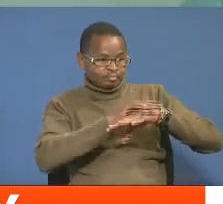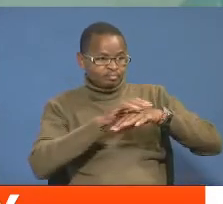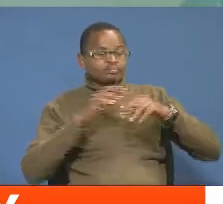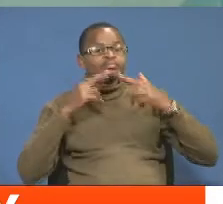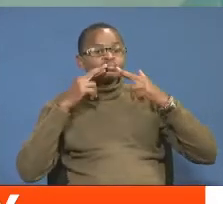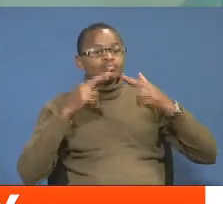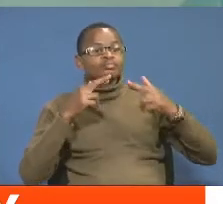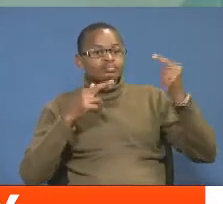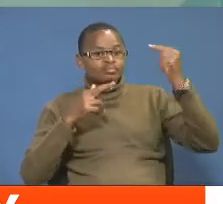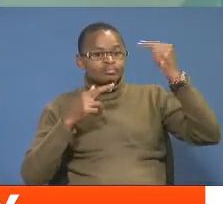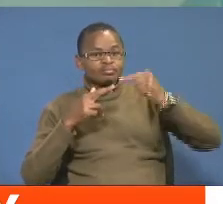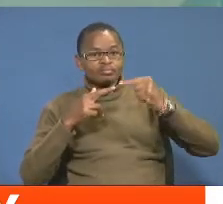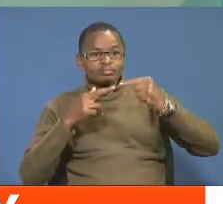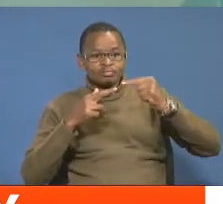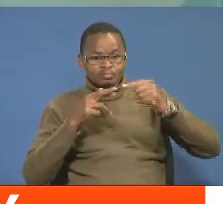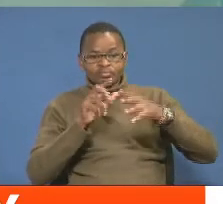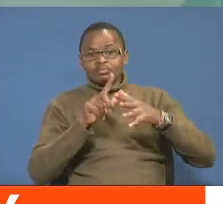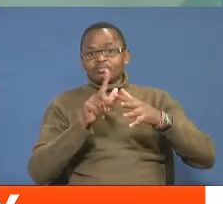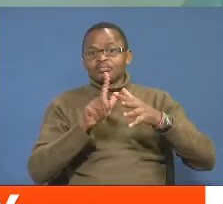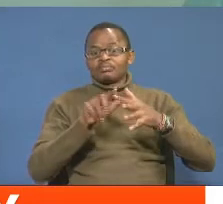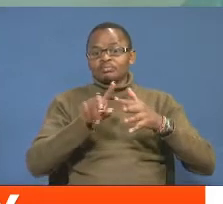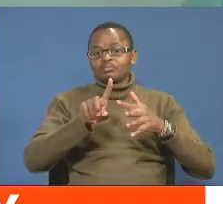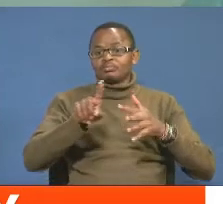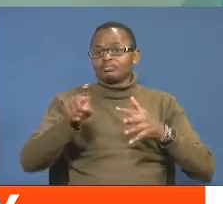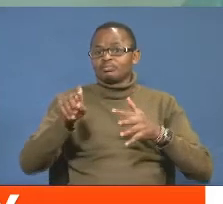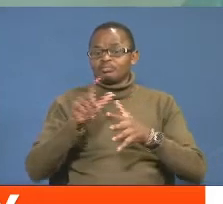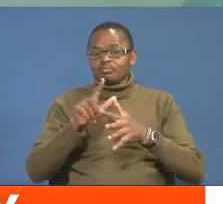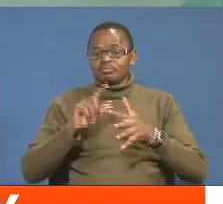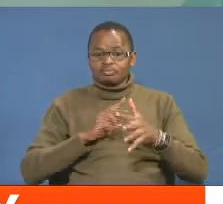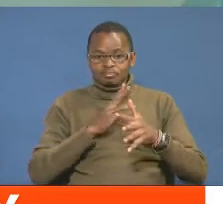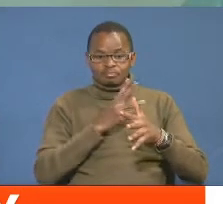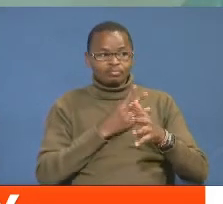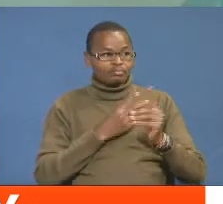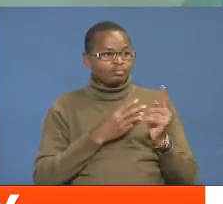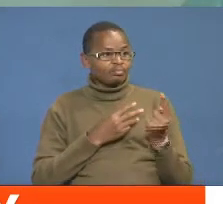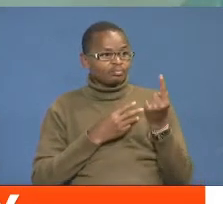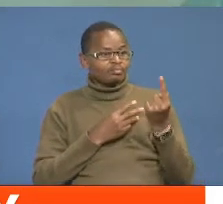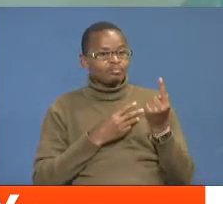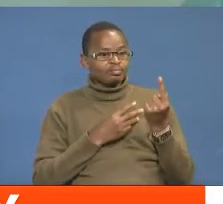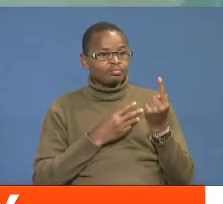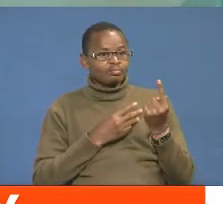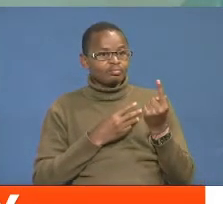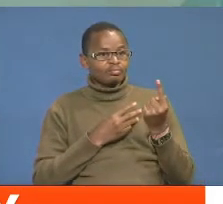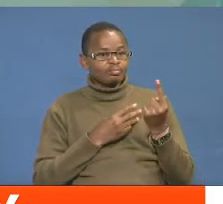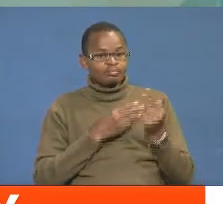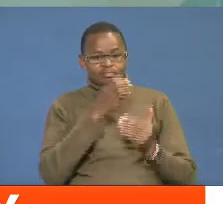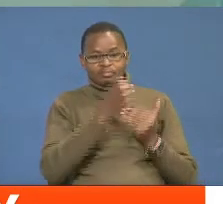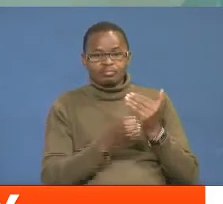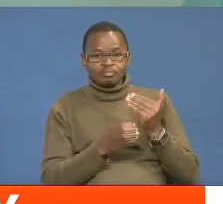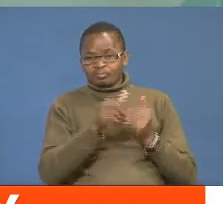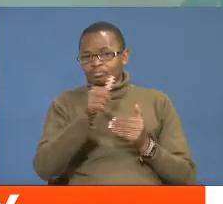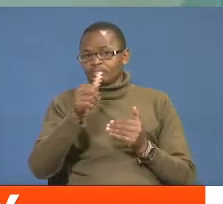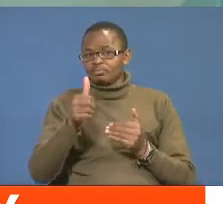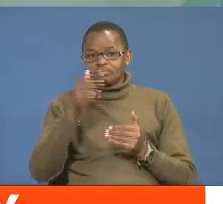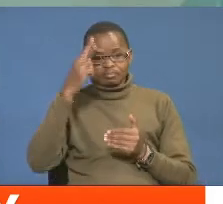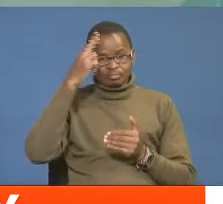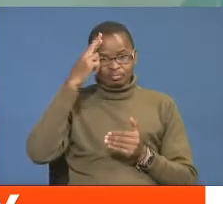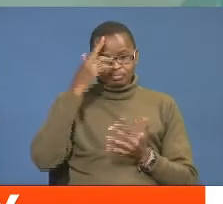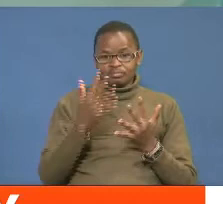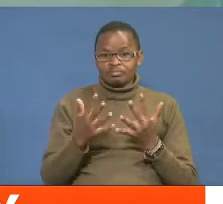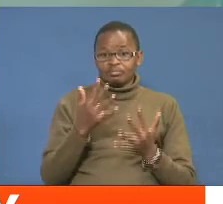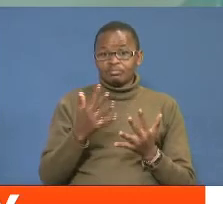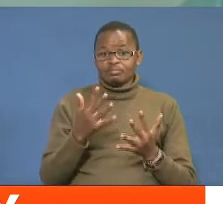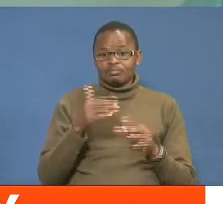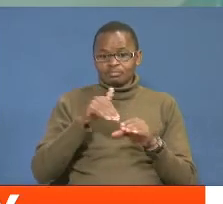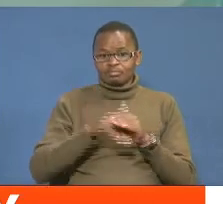with them. And then when it came to procuring the vaccine, mm-hmm. we were on the front line on their end. The other reason could be